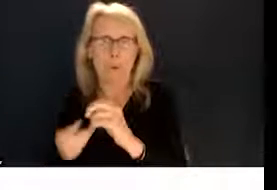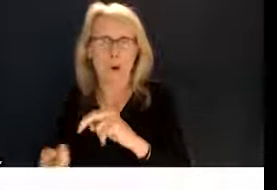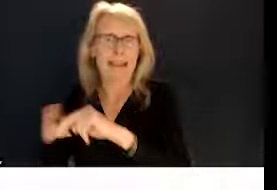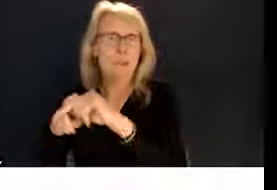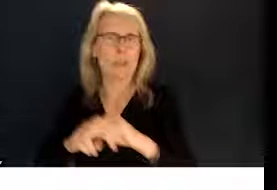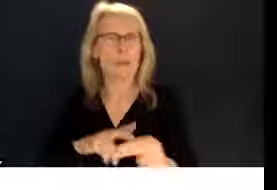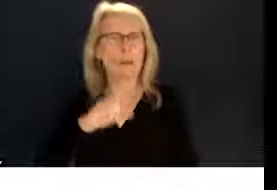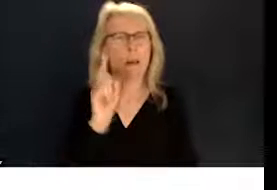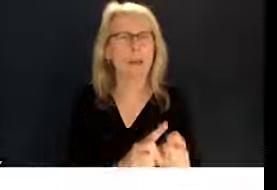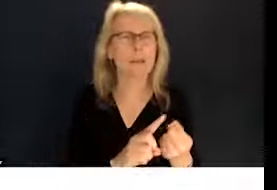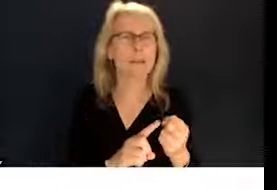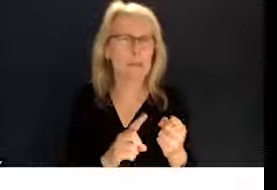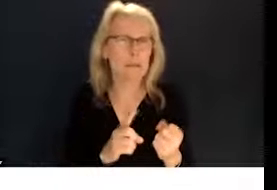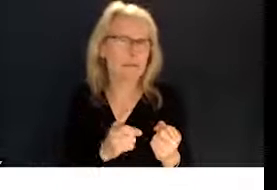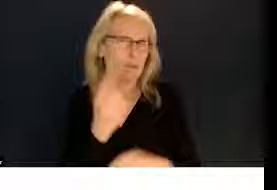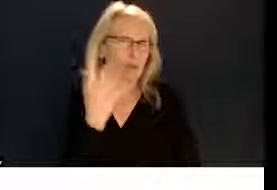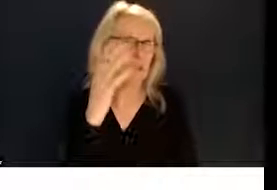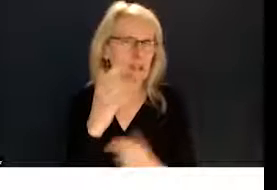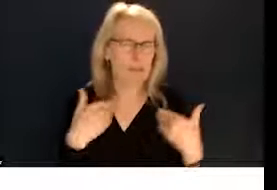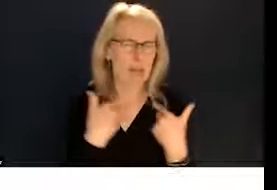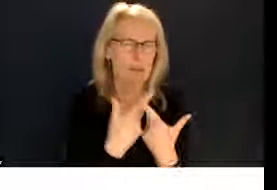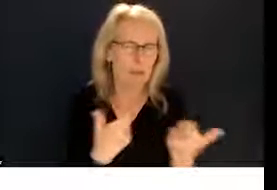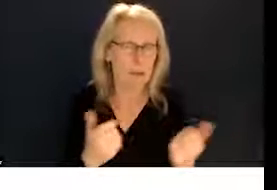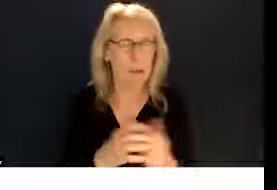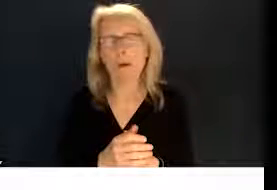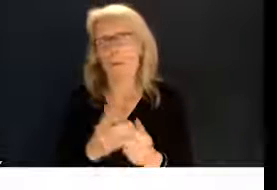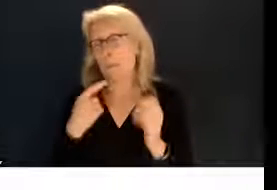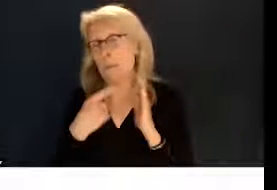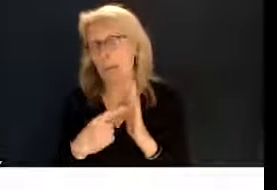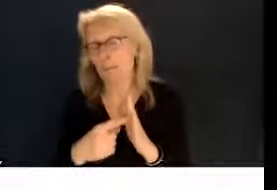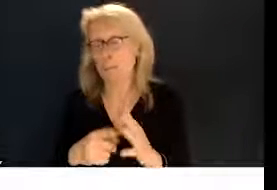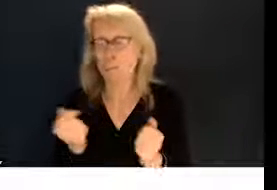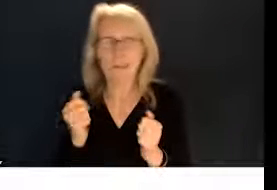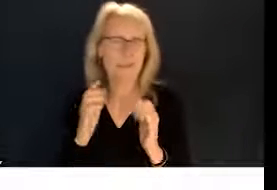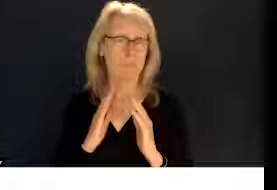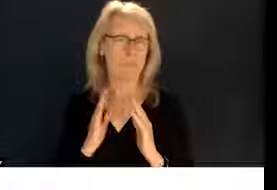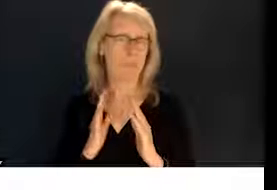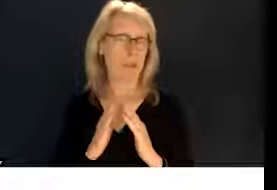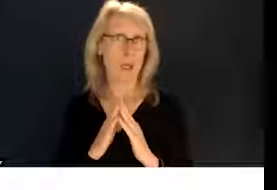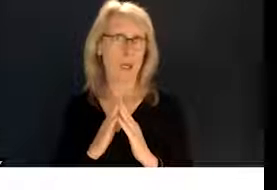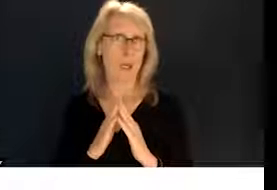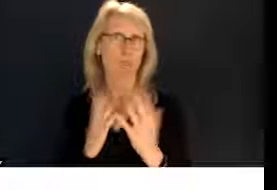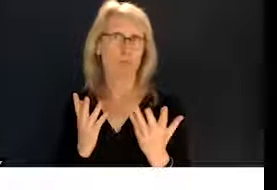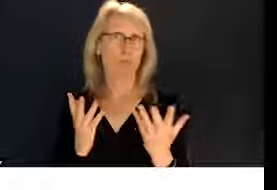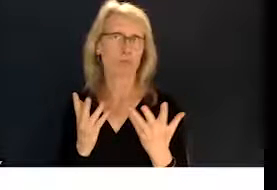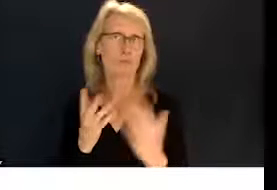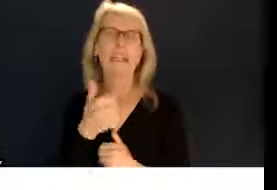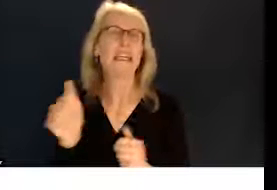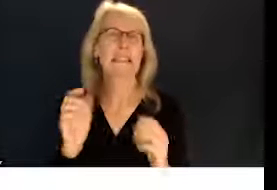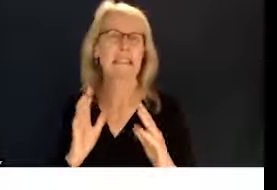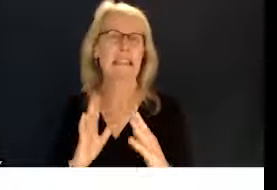species. Good example may be somewhere deep in the downtown areas of, well, any